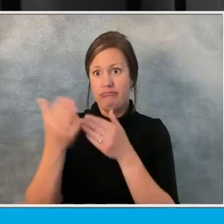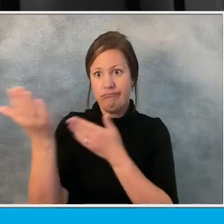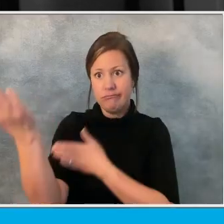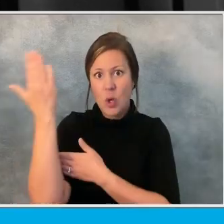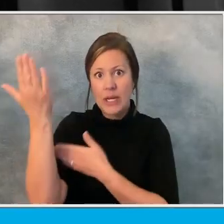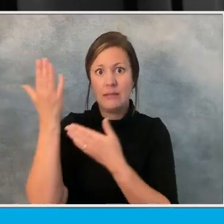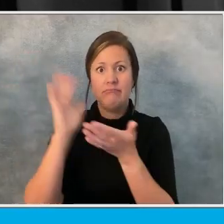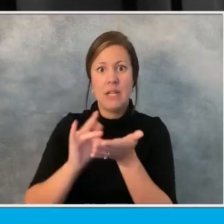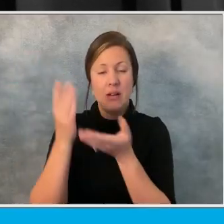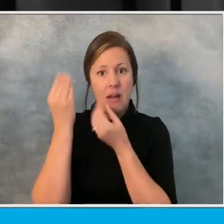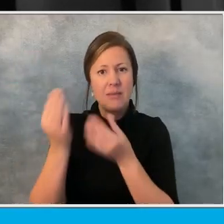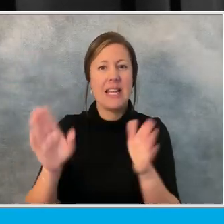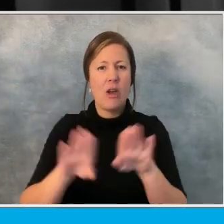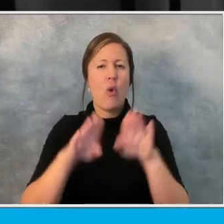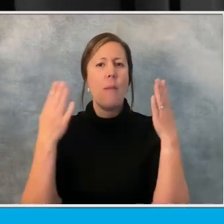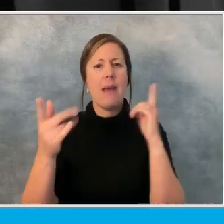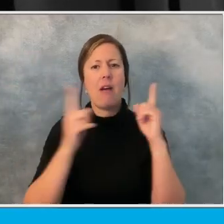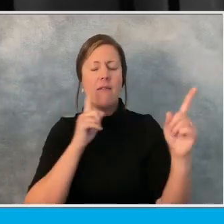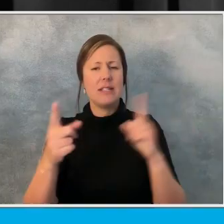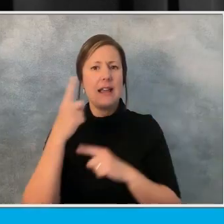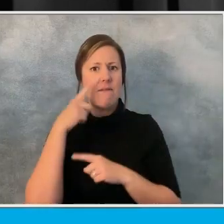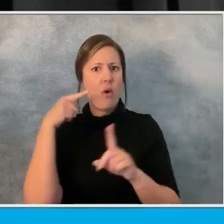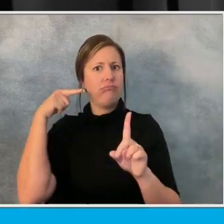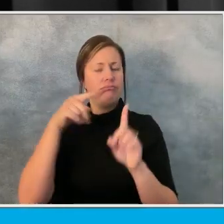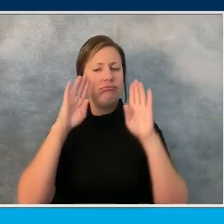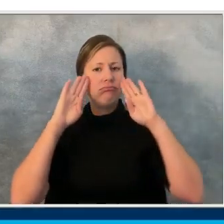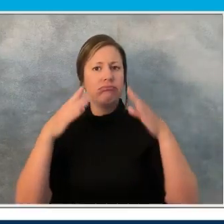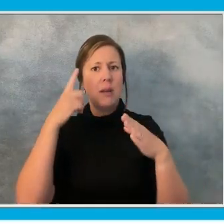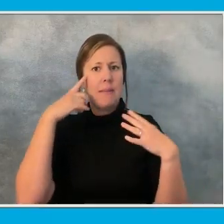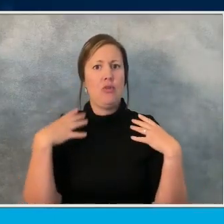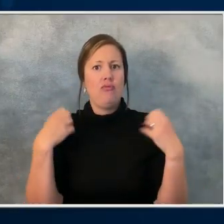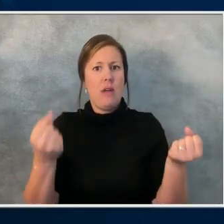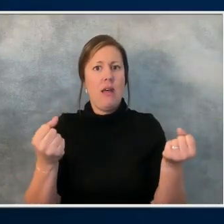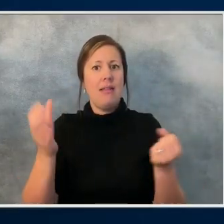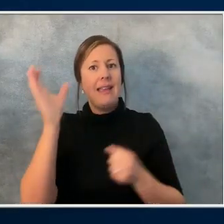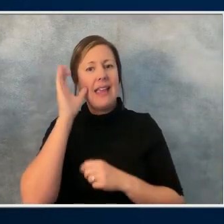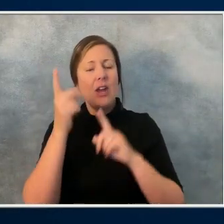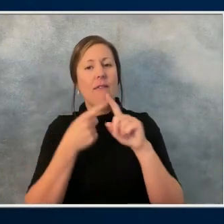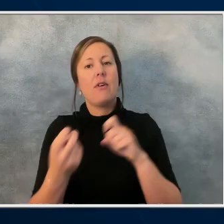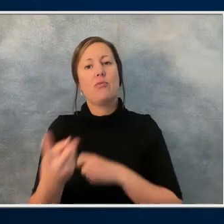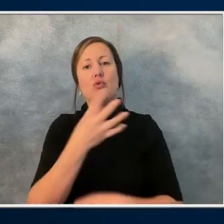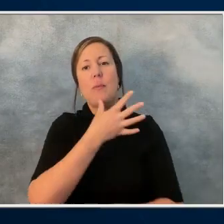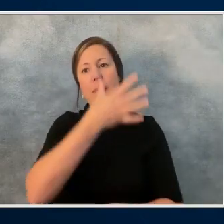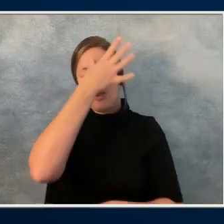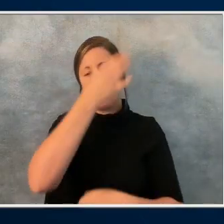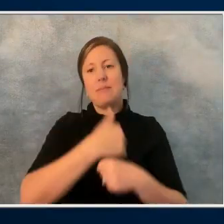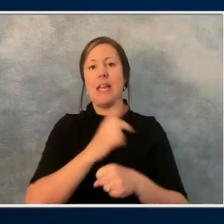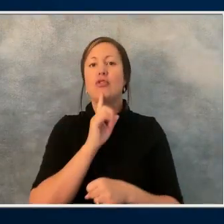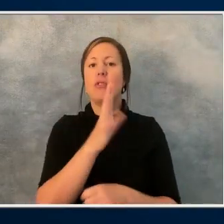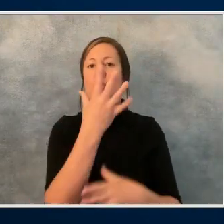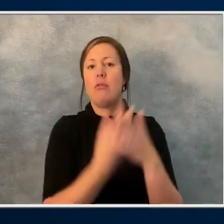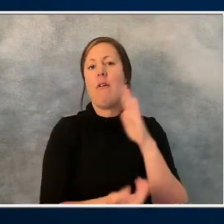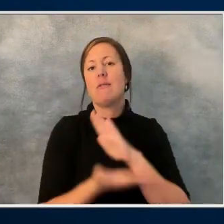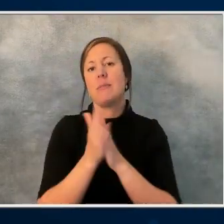health to the forefront. Hear from two parents turning their loss into a mission. Friday at 8.